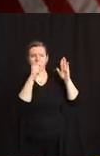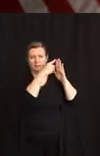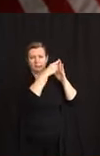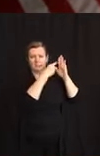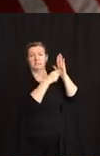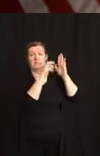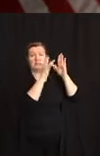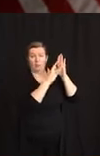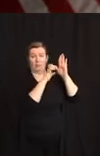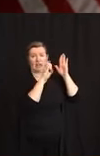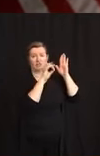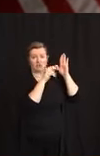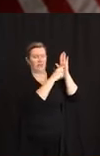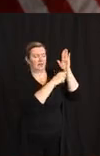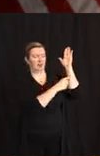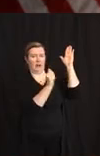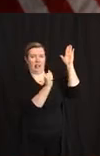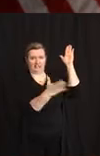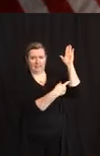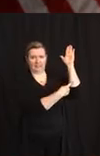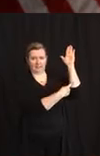way.